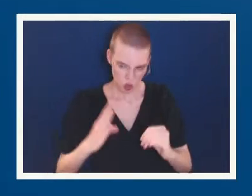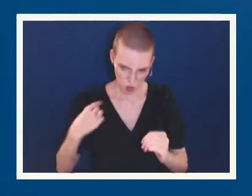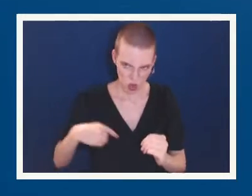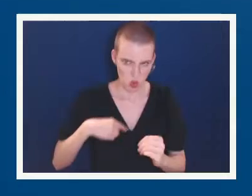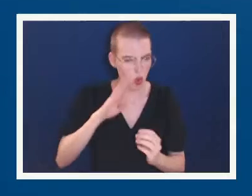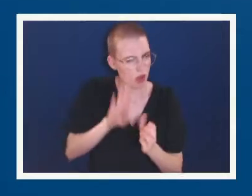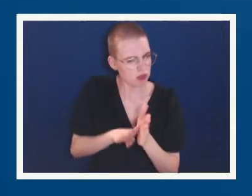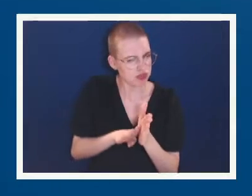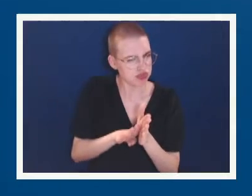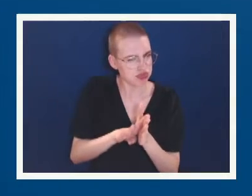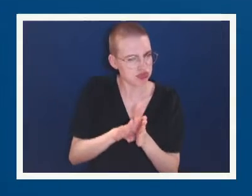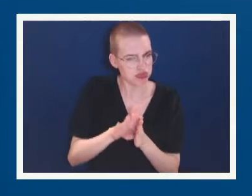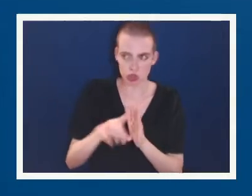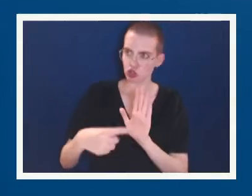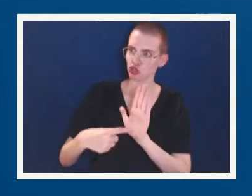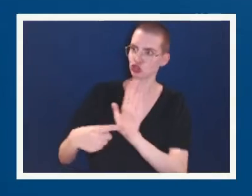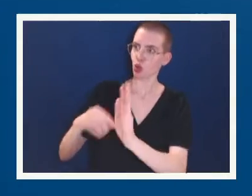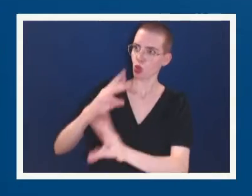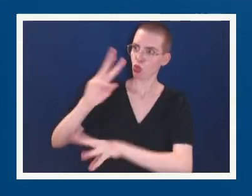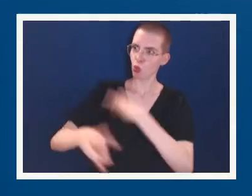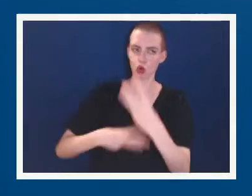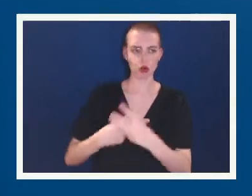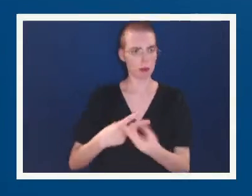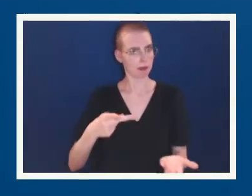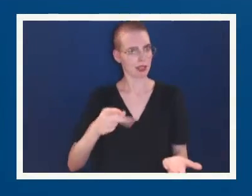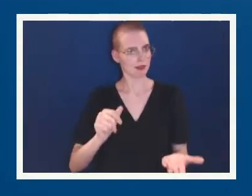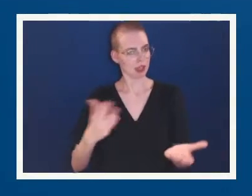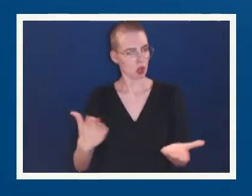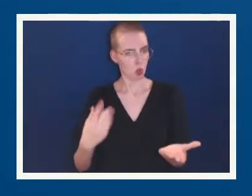is open for business.